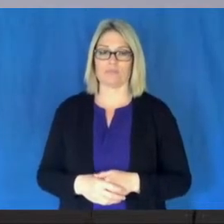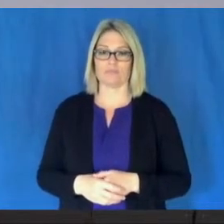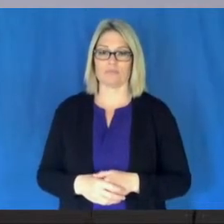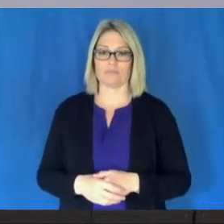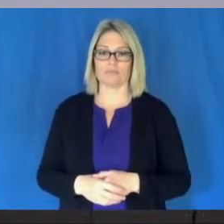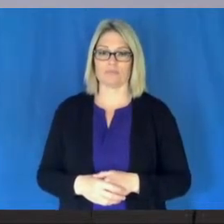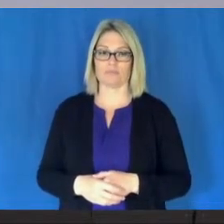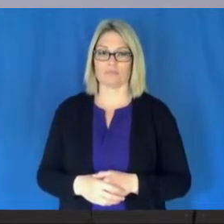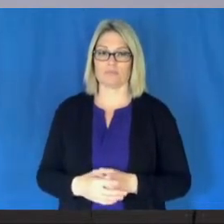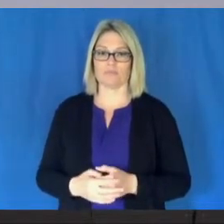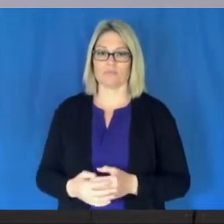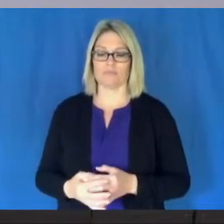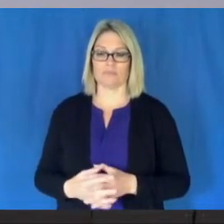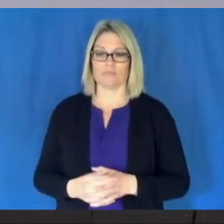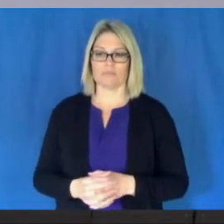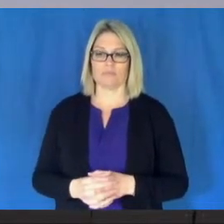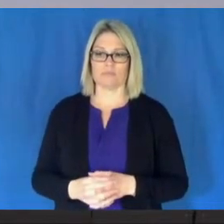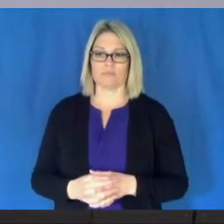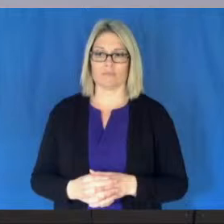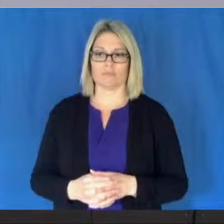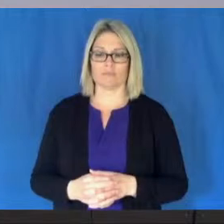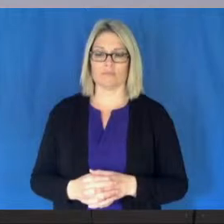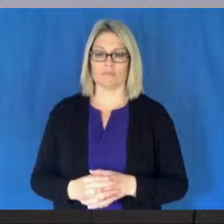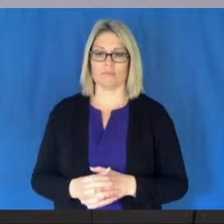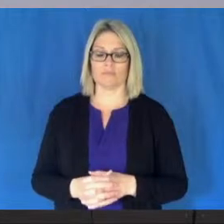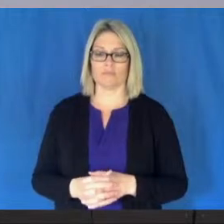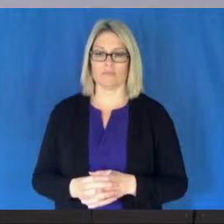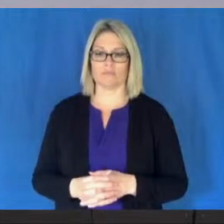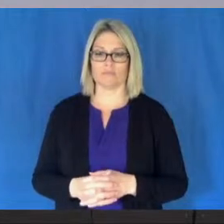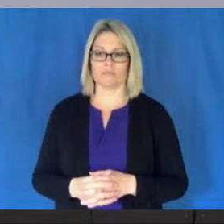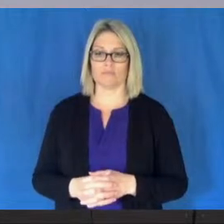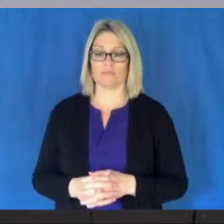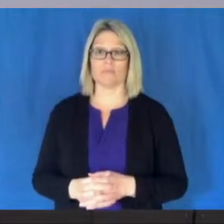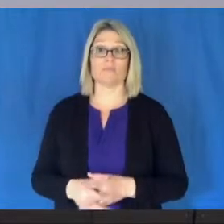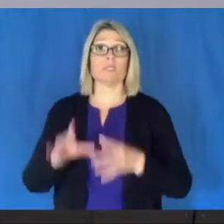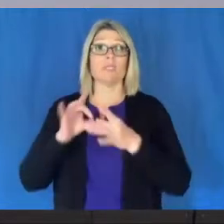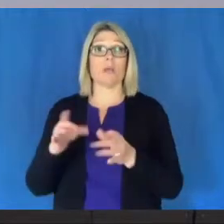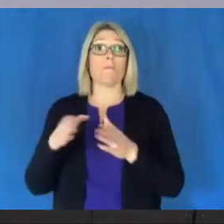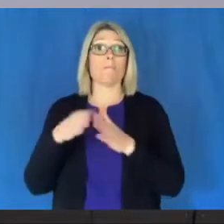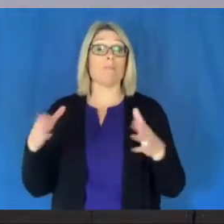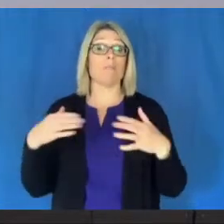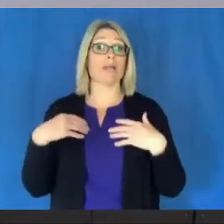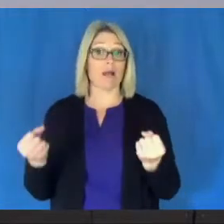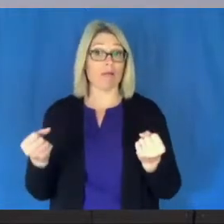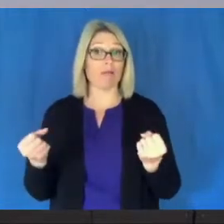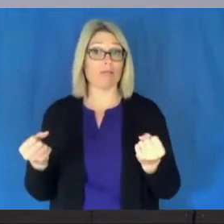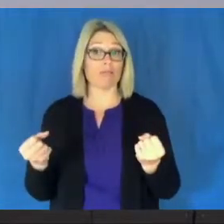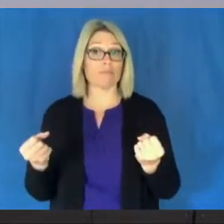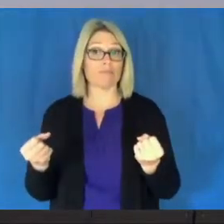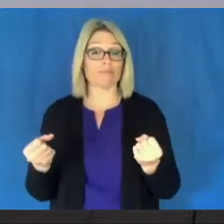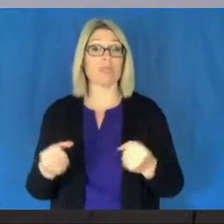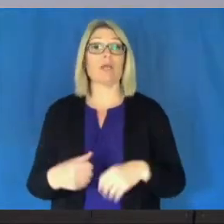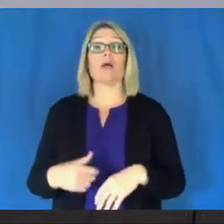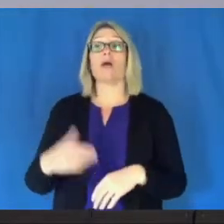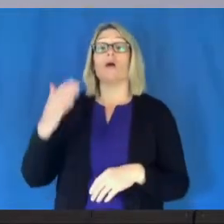at exactly that, Dave, in terms of the public health measures. We know every modeling